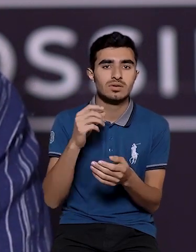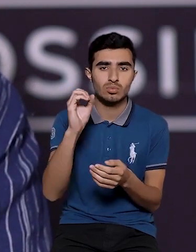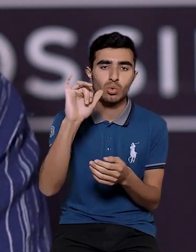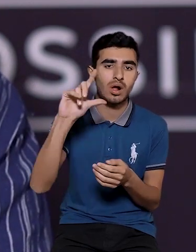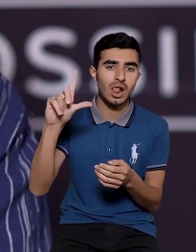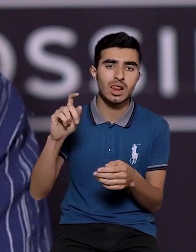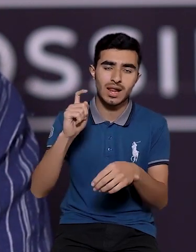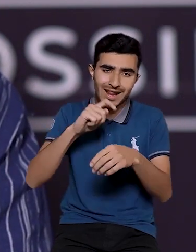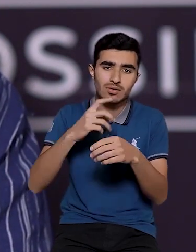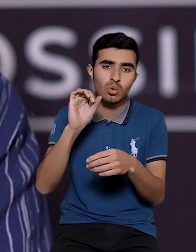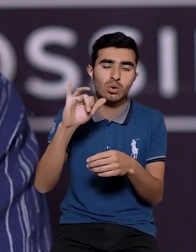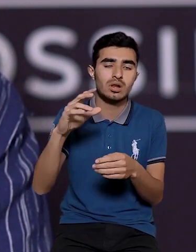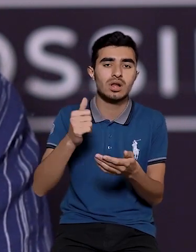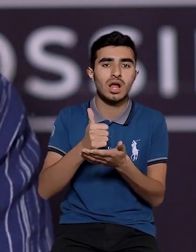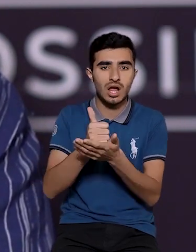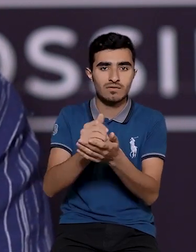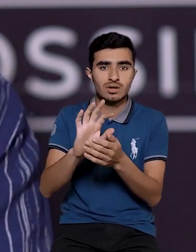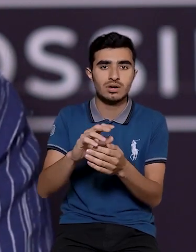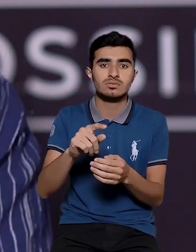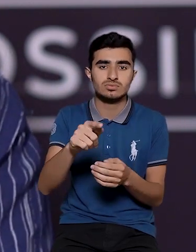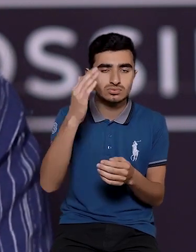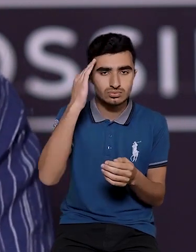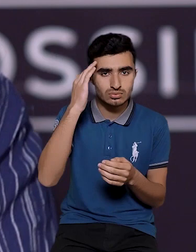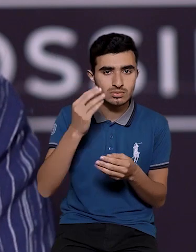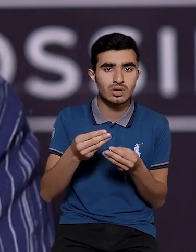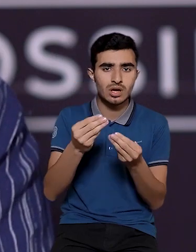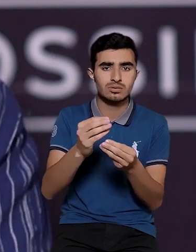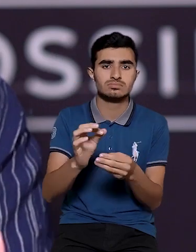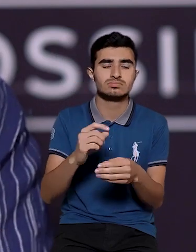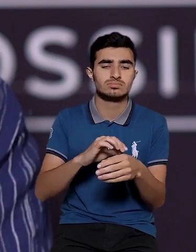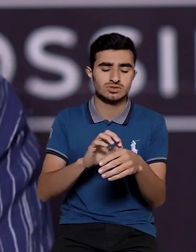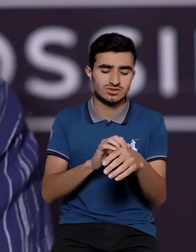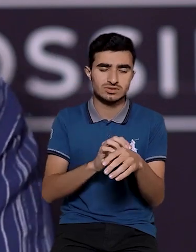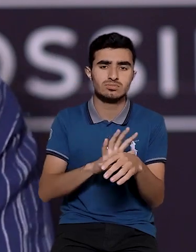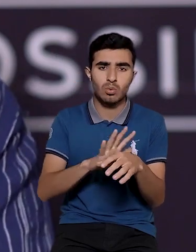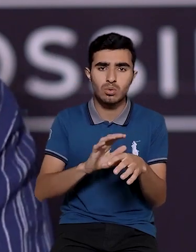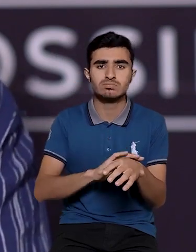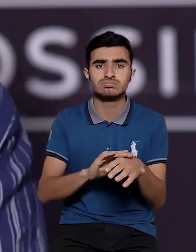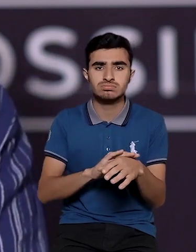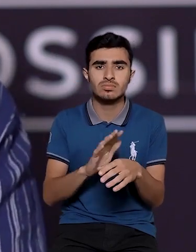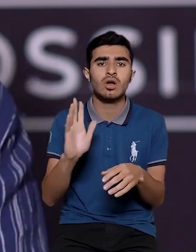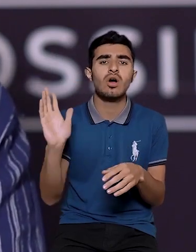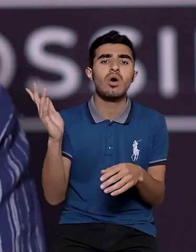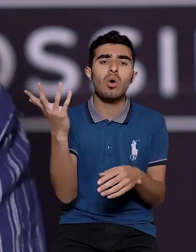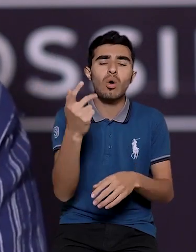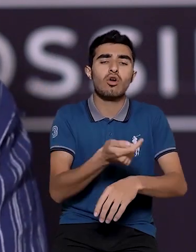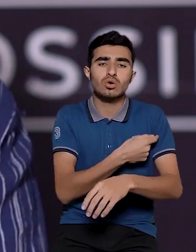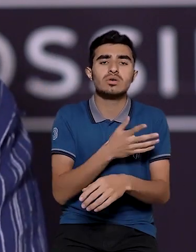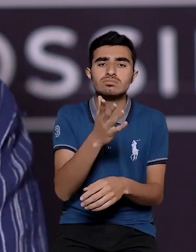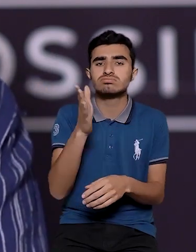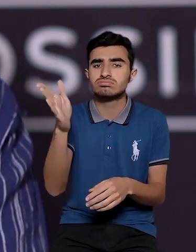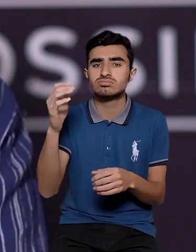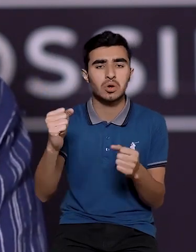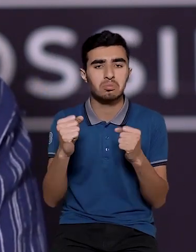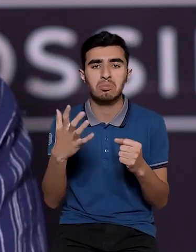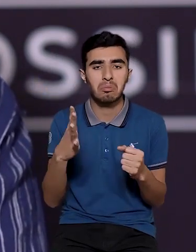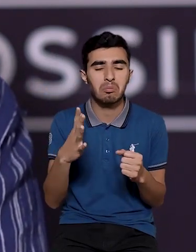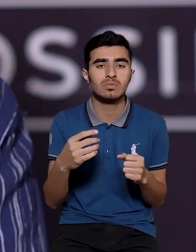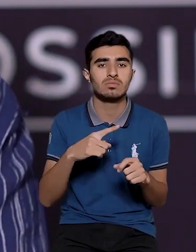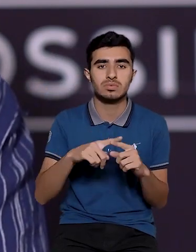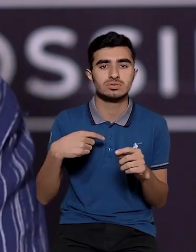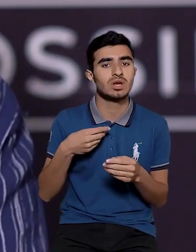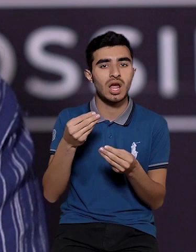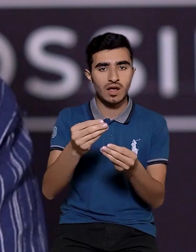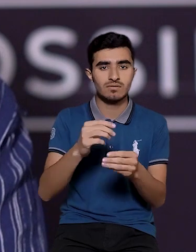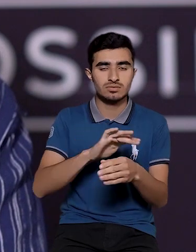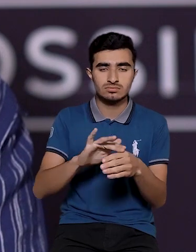can, you know, they're in that stage where it doesn't completely go away, but it's very well managed. And they had tried